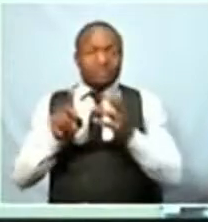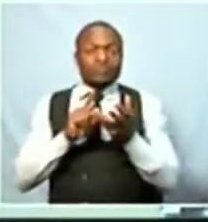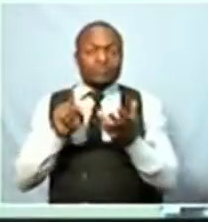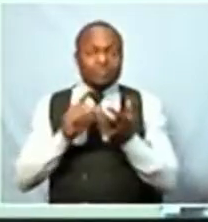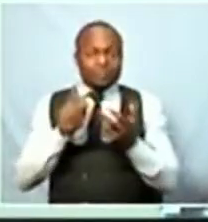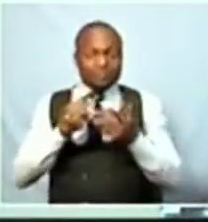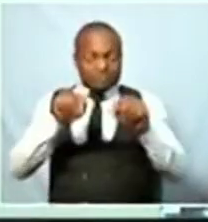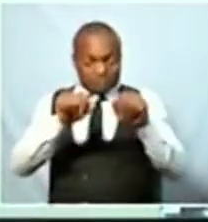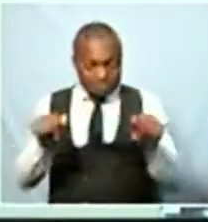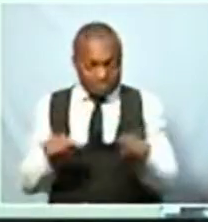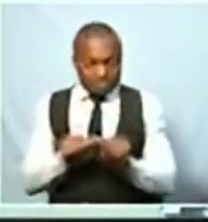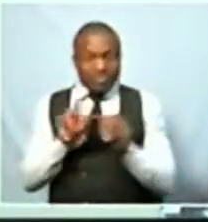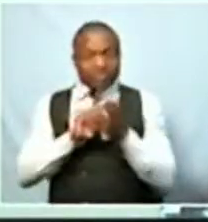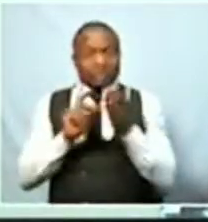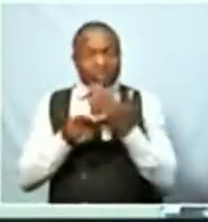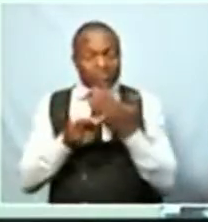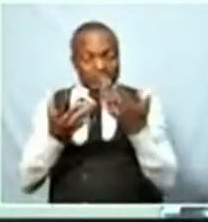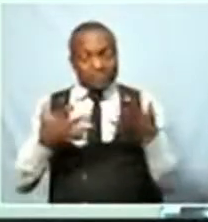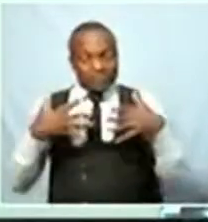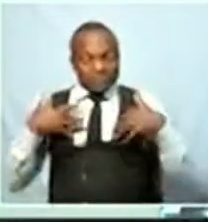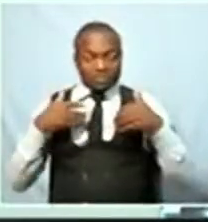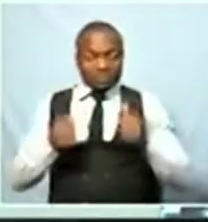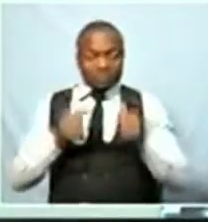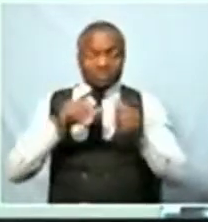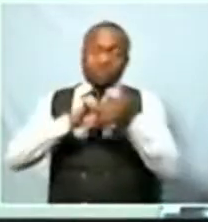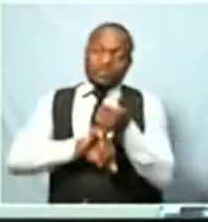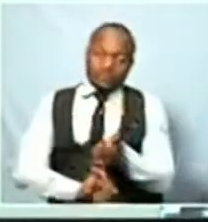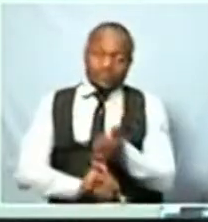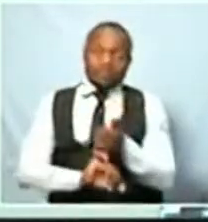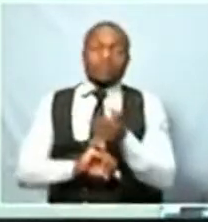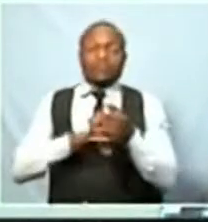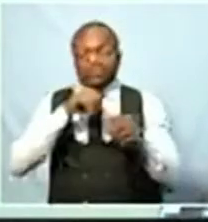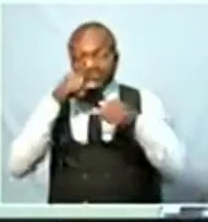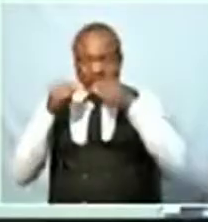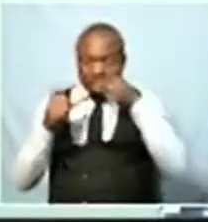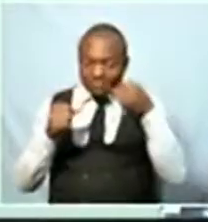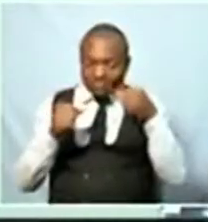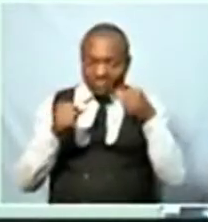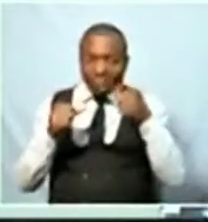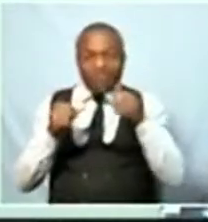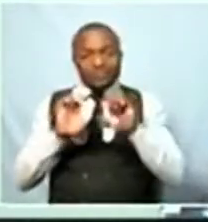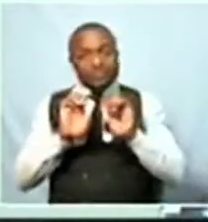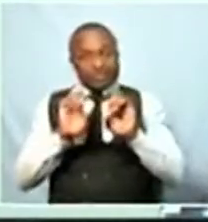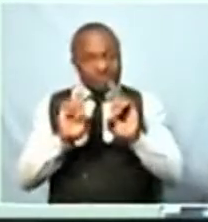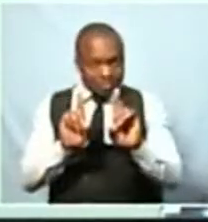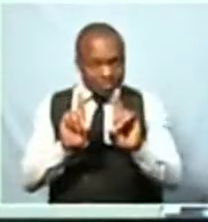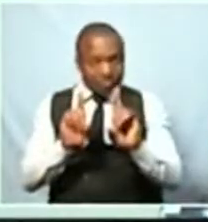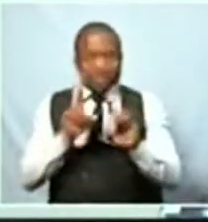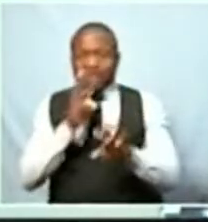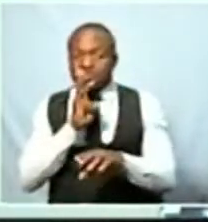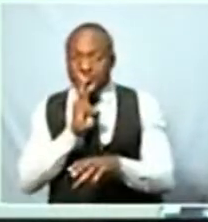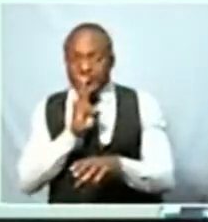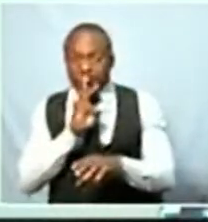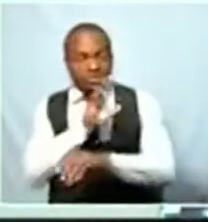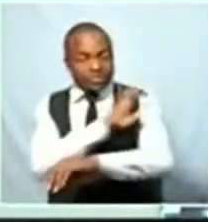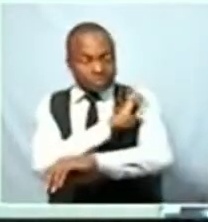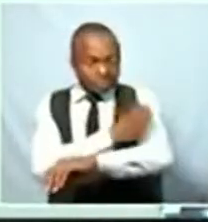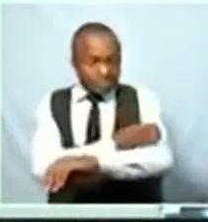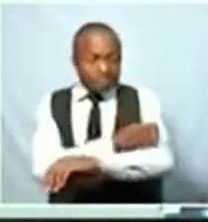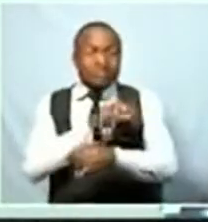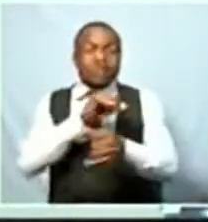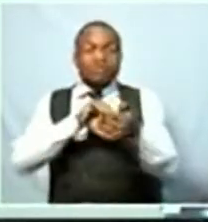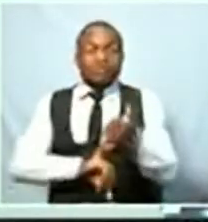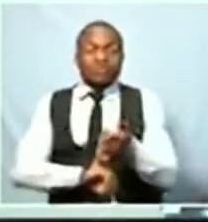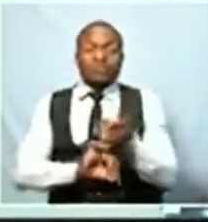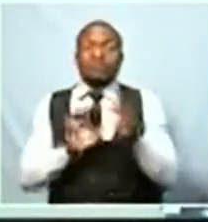and economic programs in health, agriculture, extractive industries, education, water, energy, social